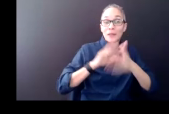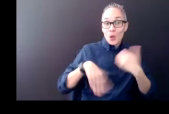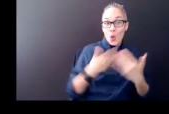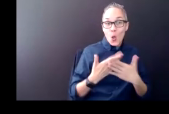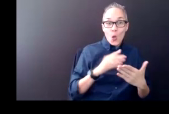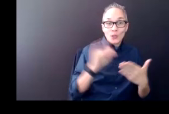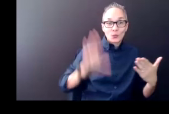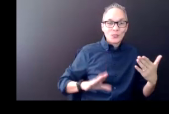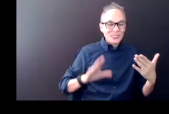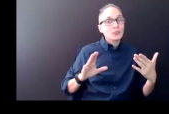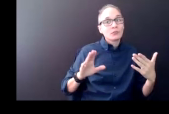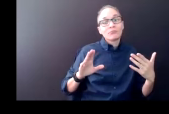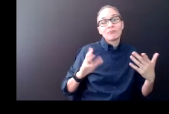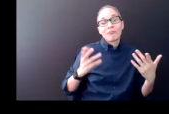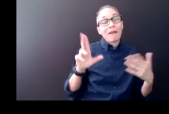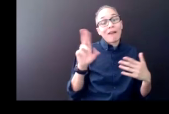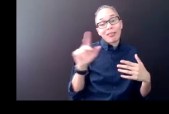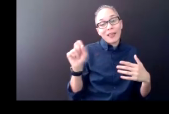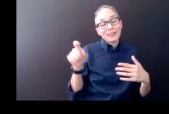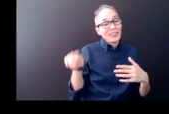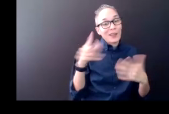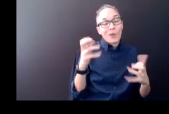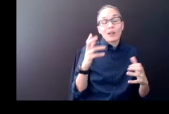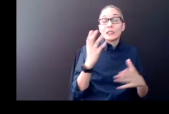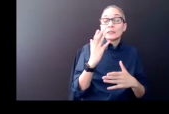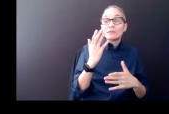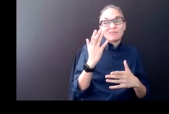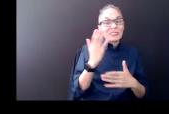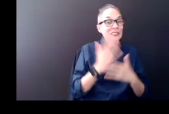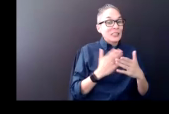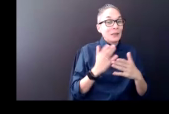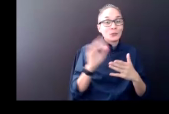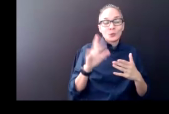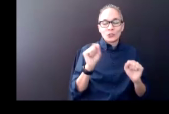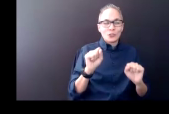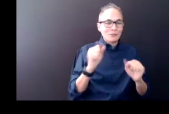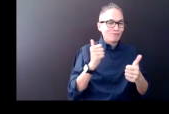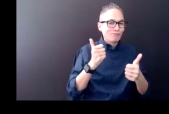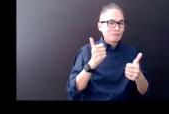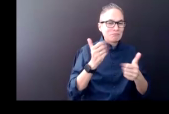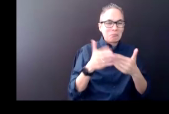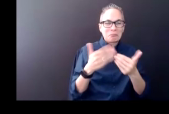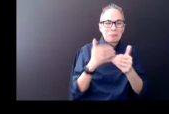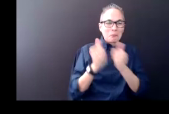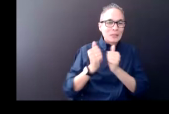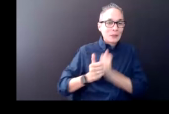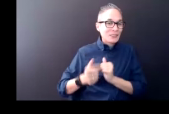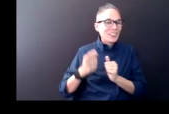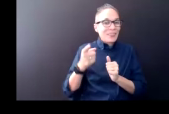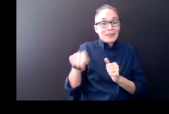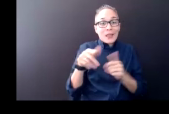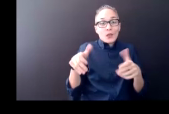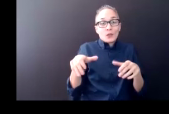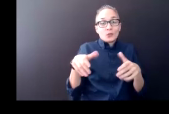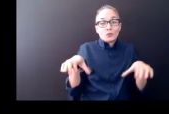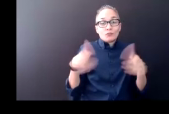students, unless they choose not to, because at 25%, some could nail everything else and decide they don't want to go into a technical interview. But I tell